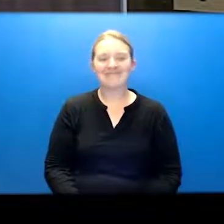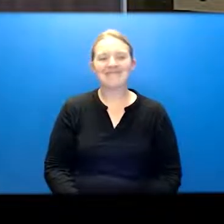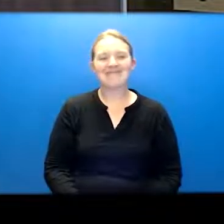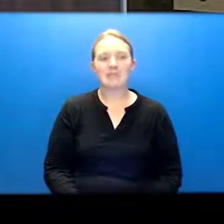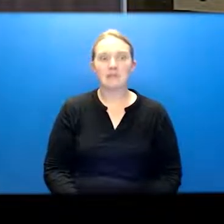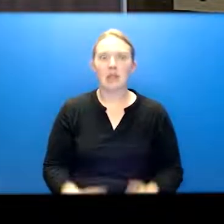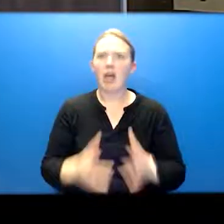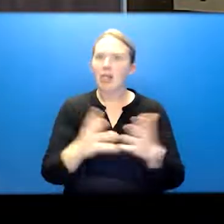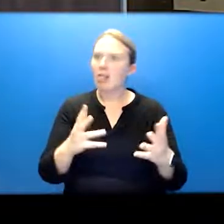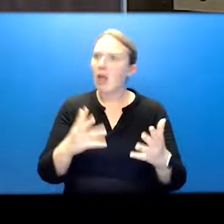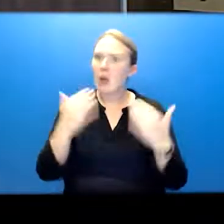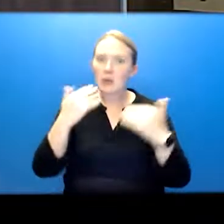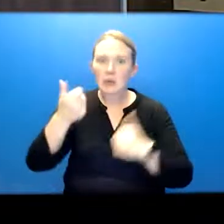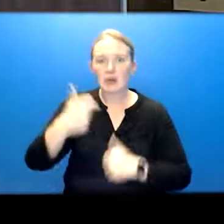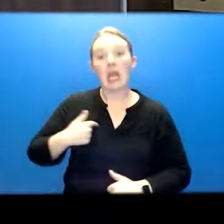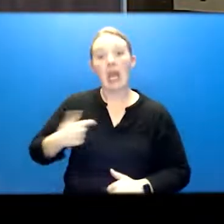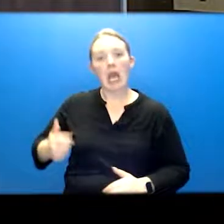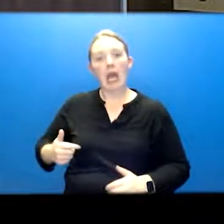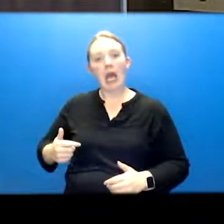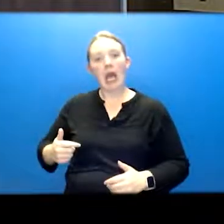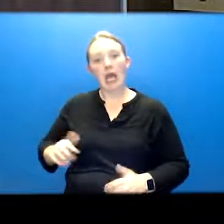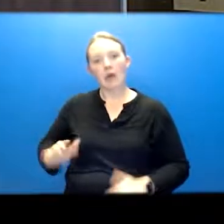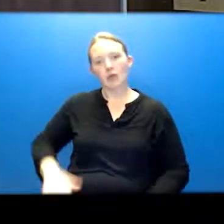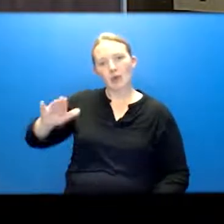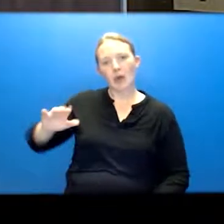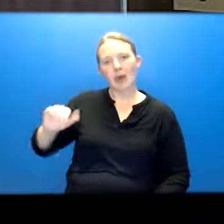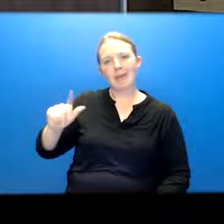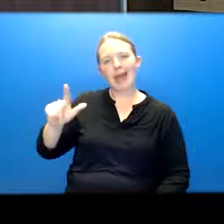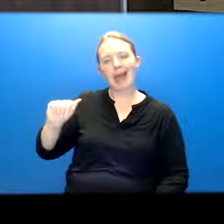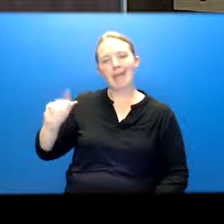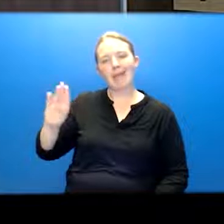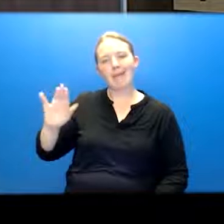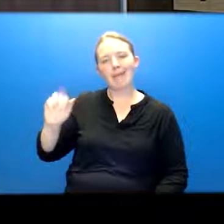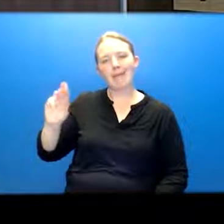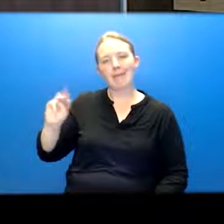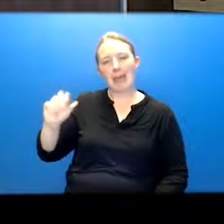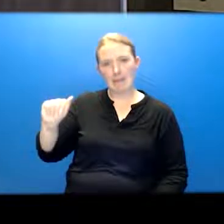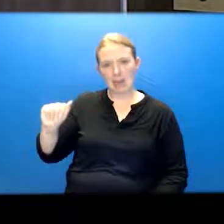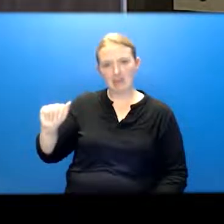much cooler. I grew up in Alabama for half of my life, and